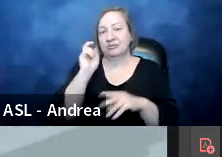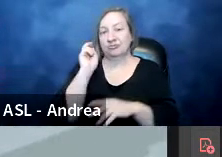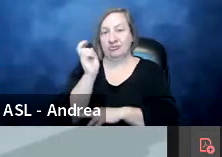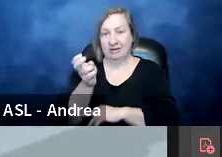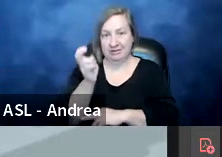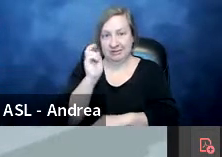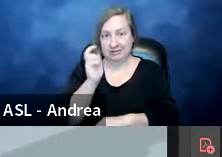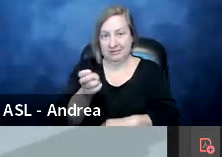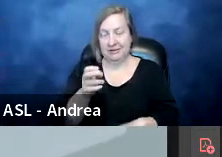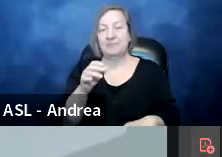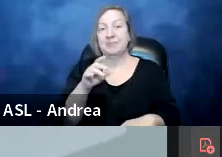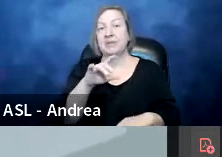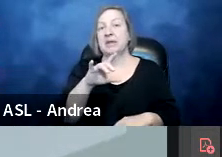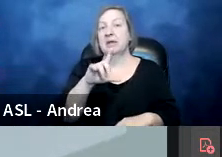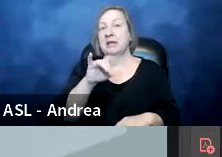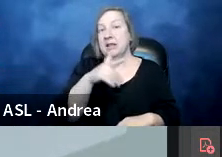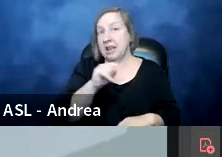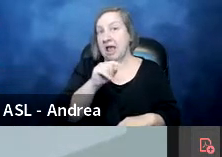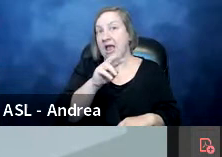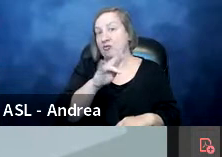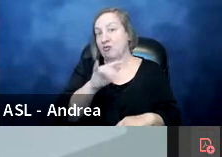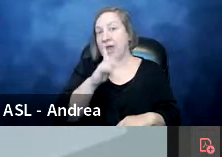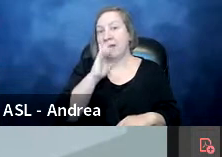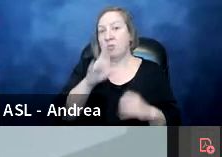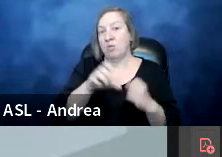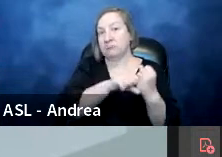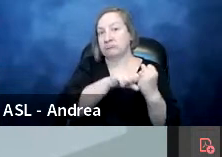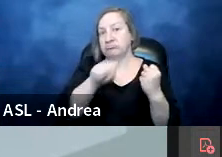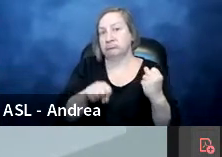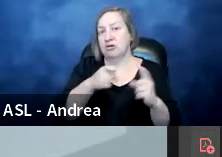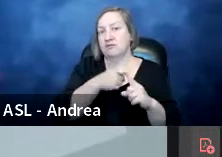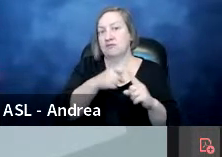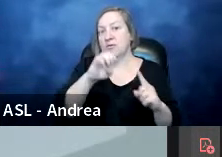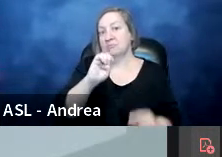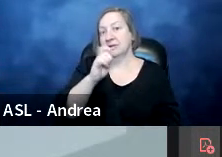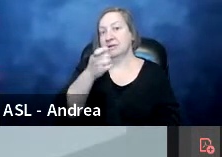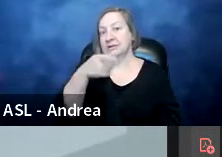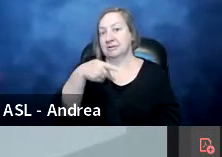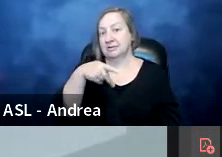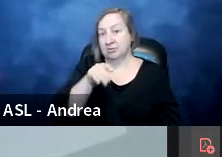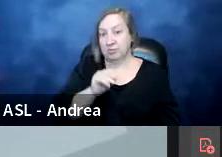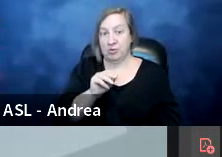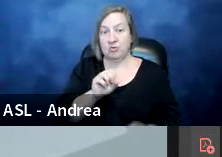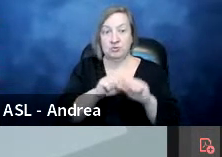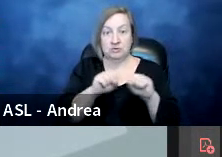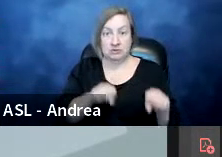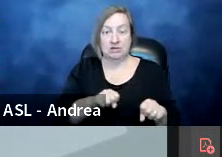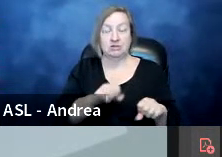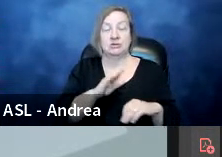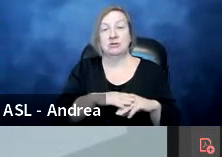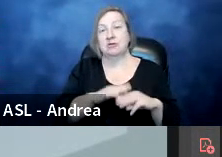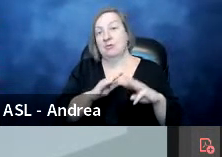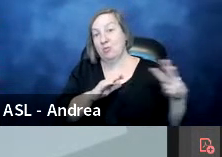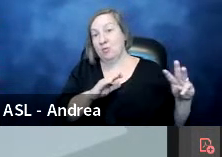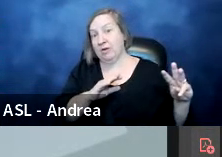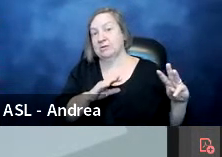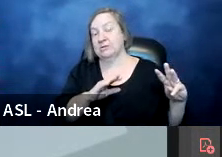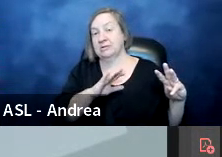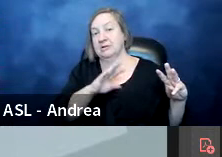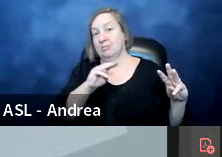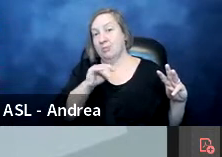So with light rail extension from Expo Station near here on the west side of Marine